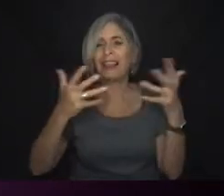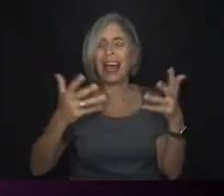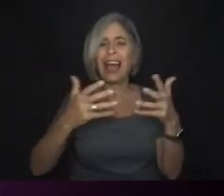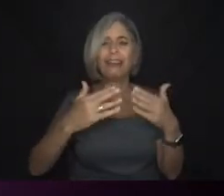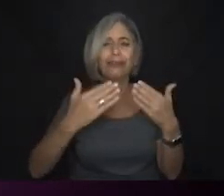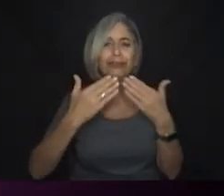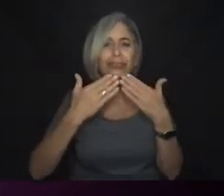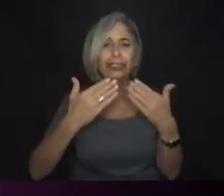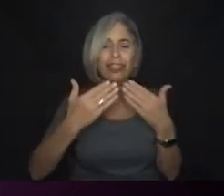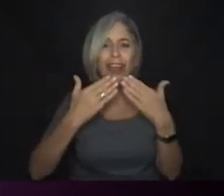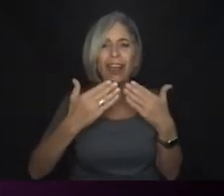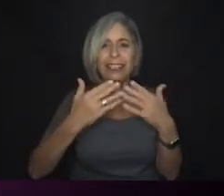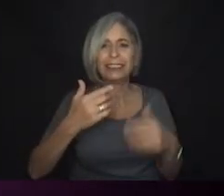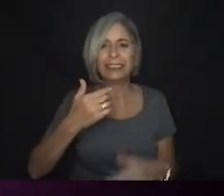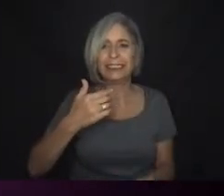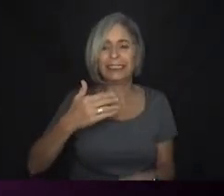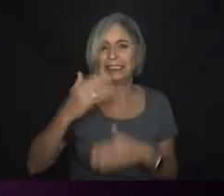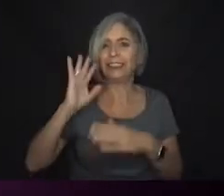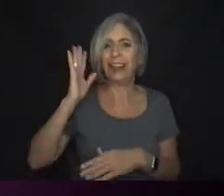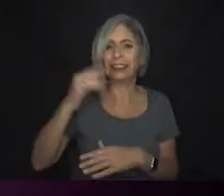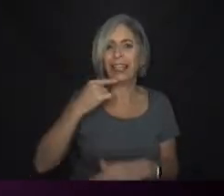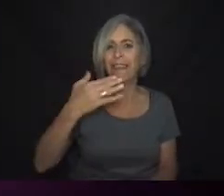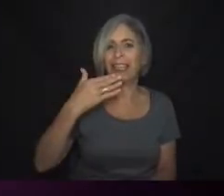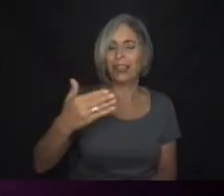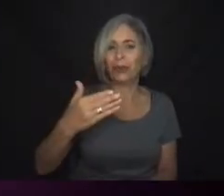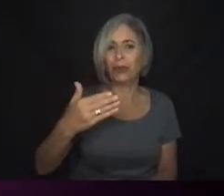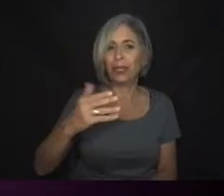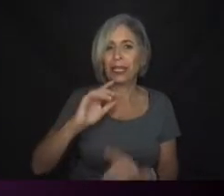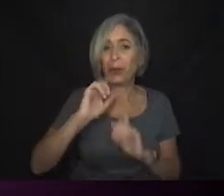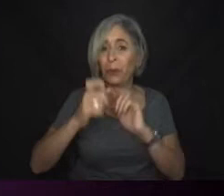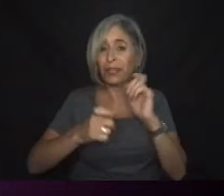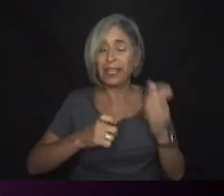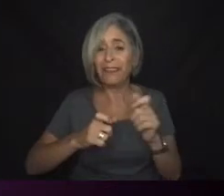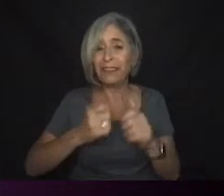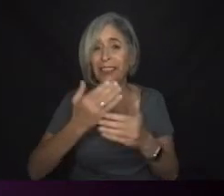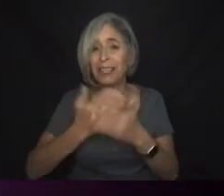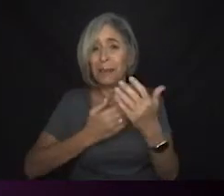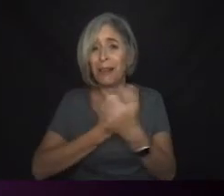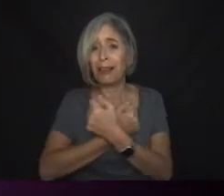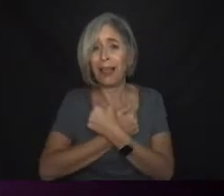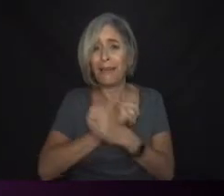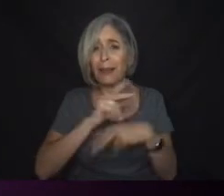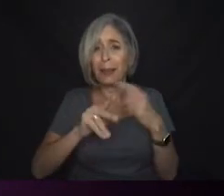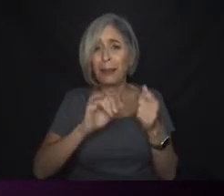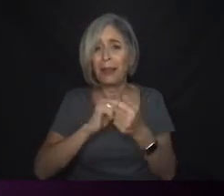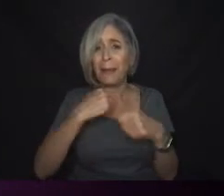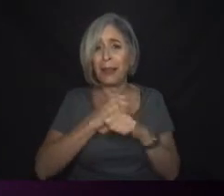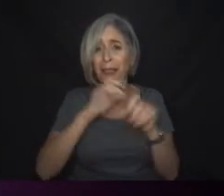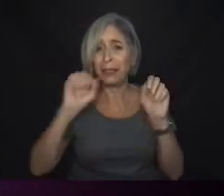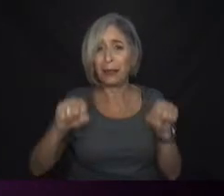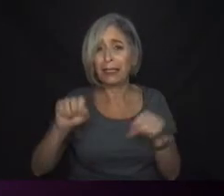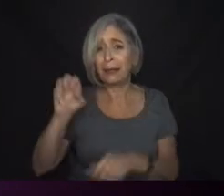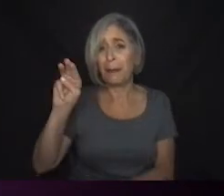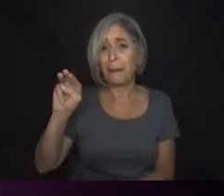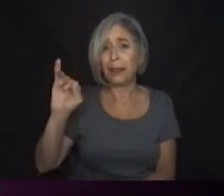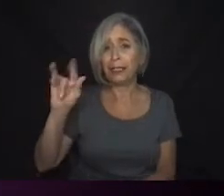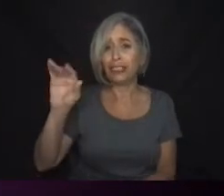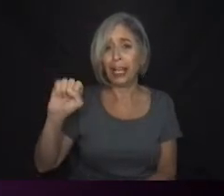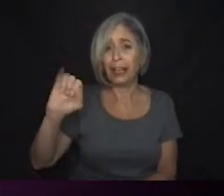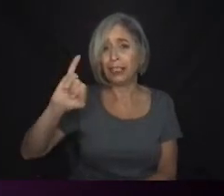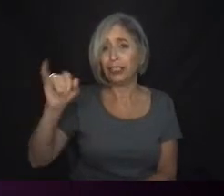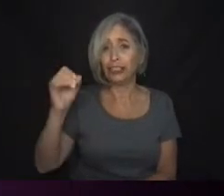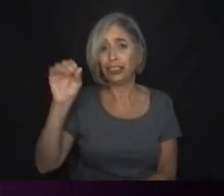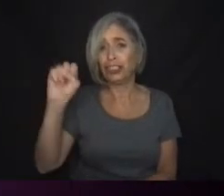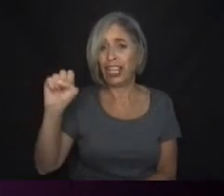thank you slide. I want to start with one of these. Can we just give some love to the people who made this possible? I mean, Michelle, Joss, G2I,